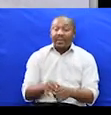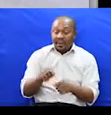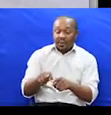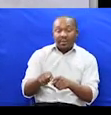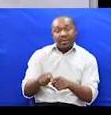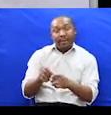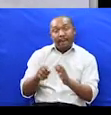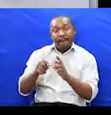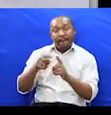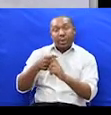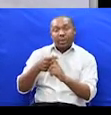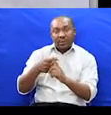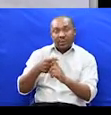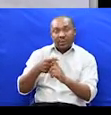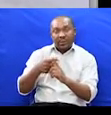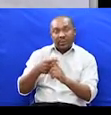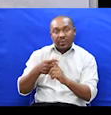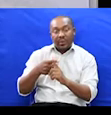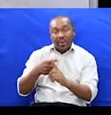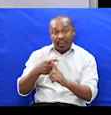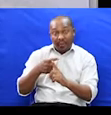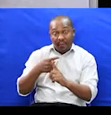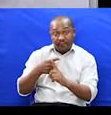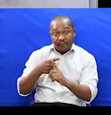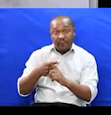a positively